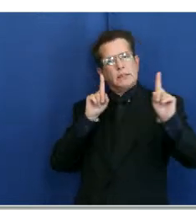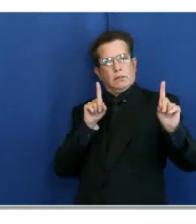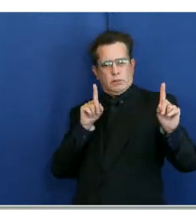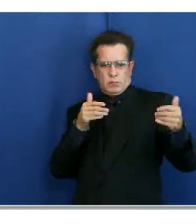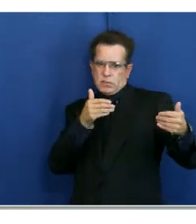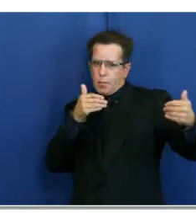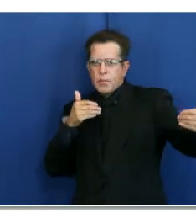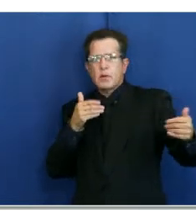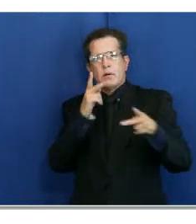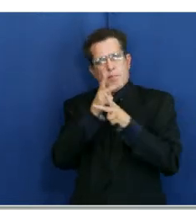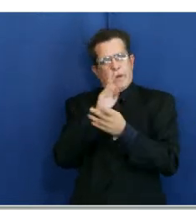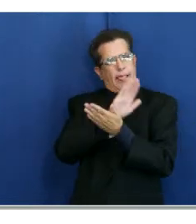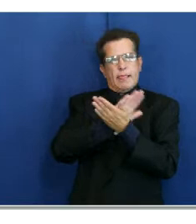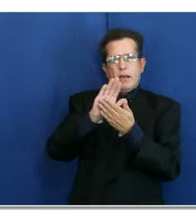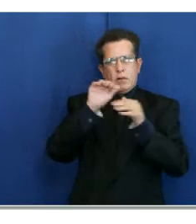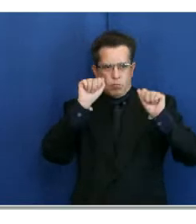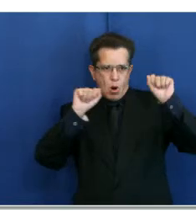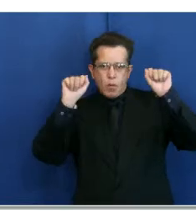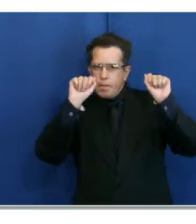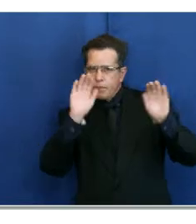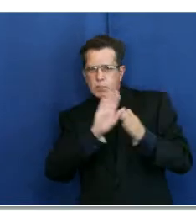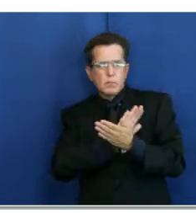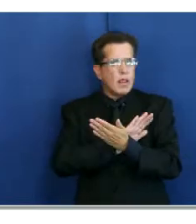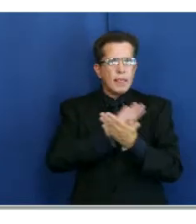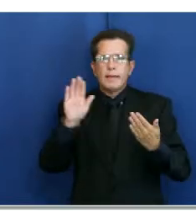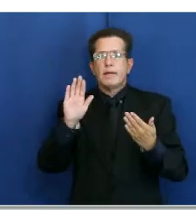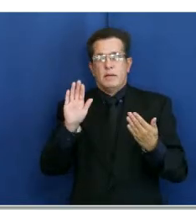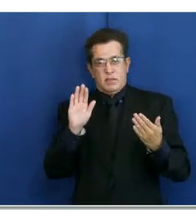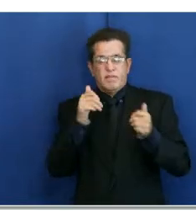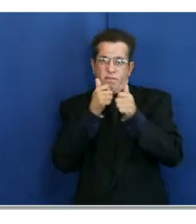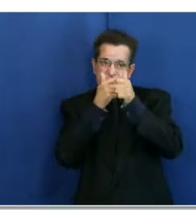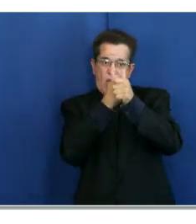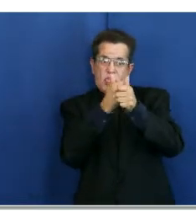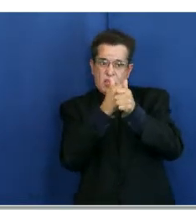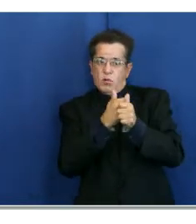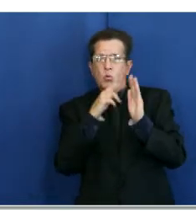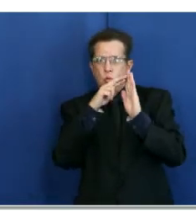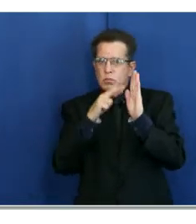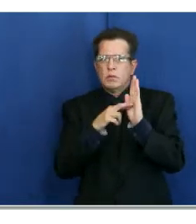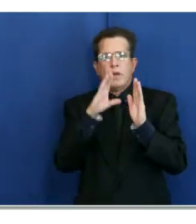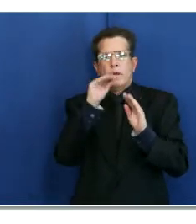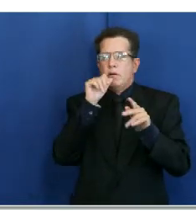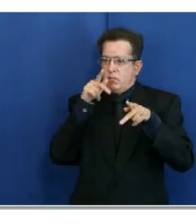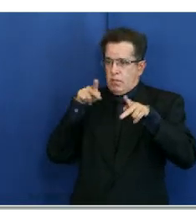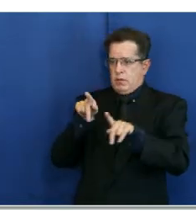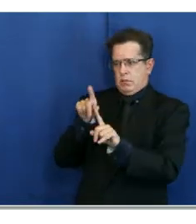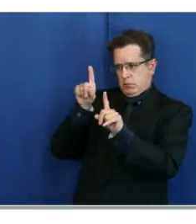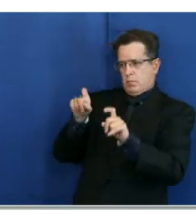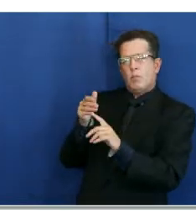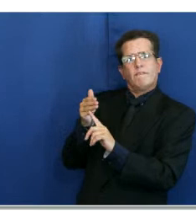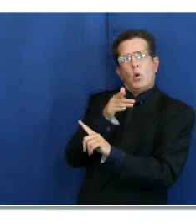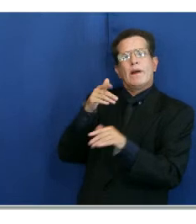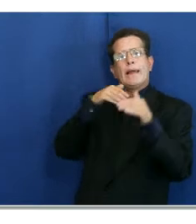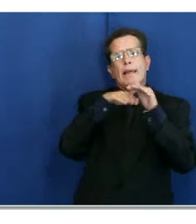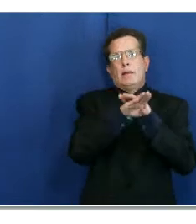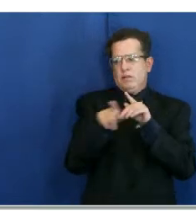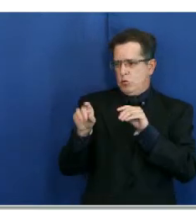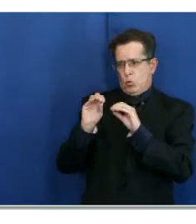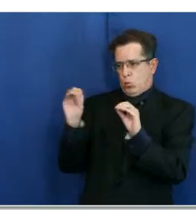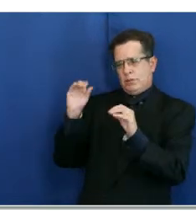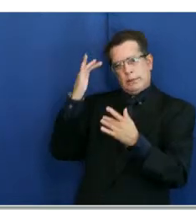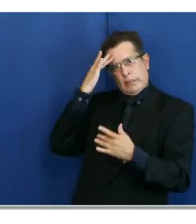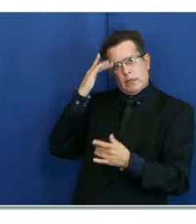distancing, hygiene, and not letting people in if they're sick. As a